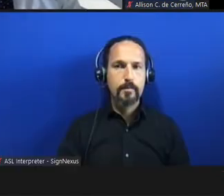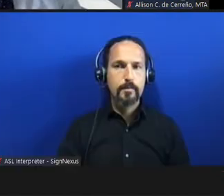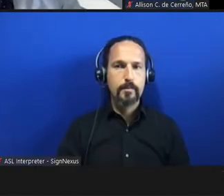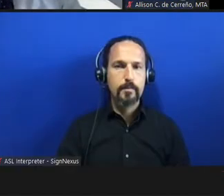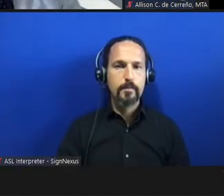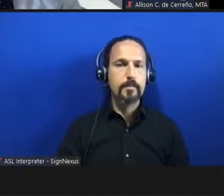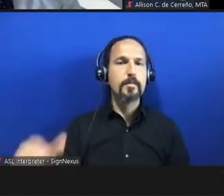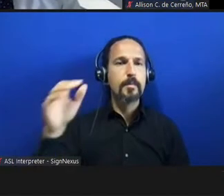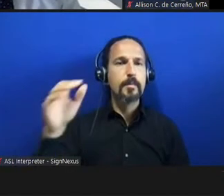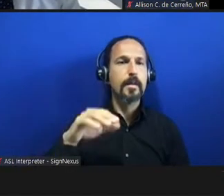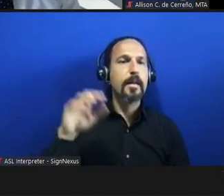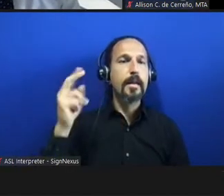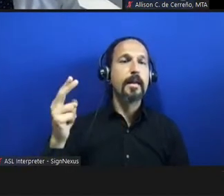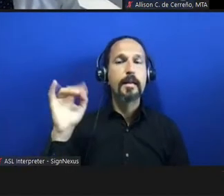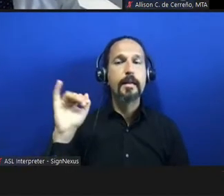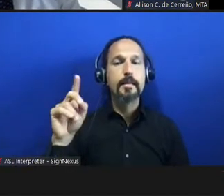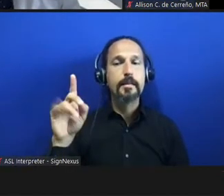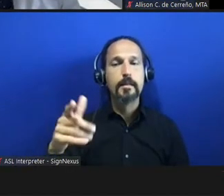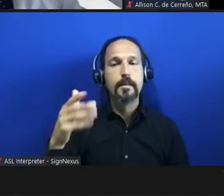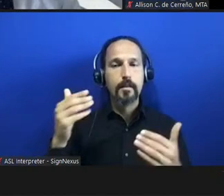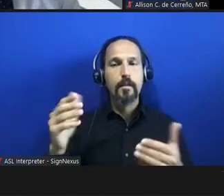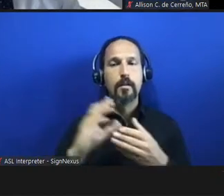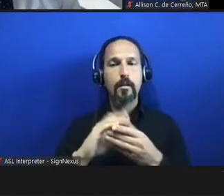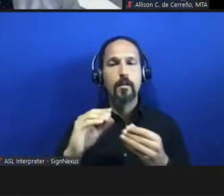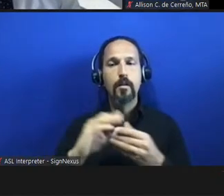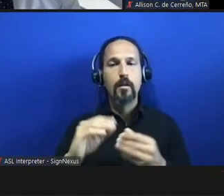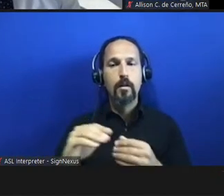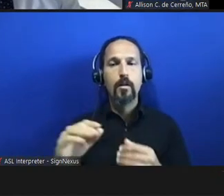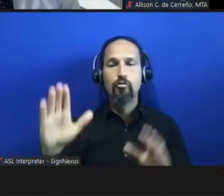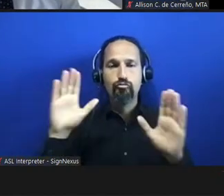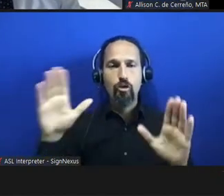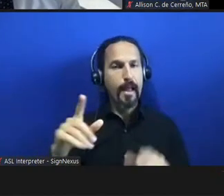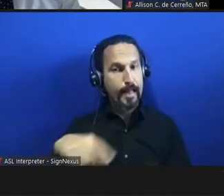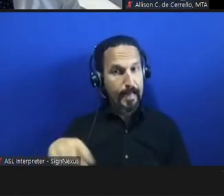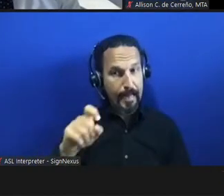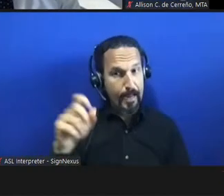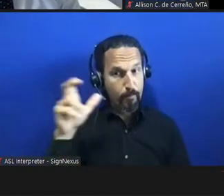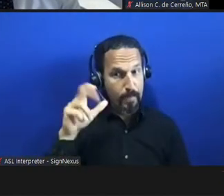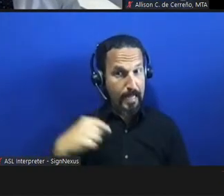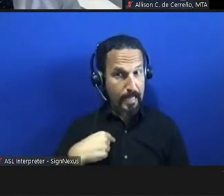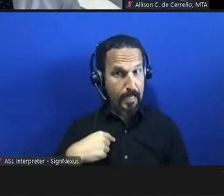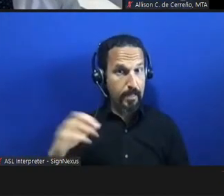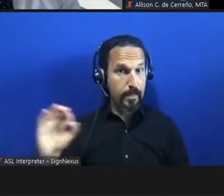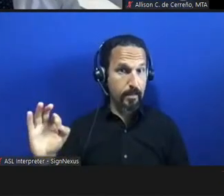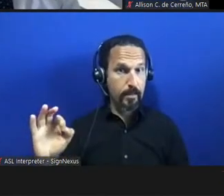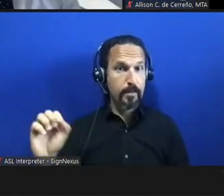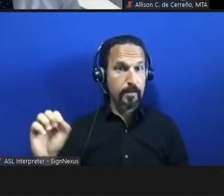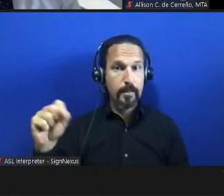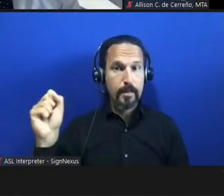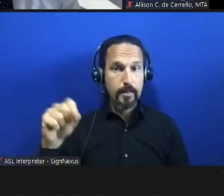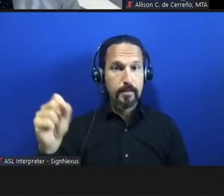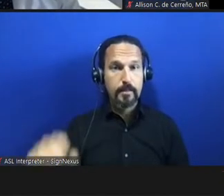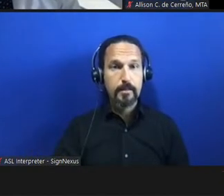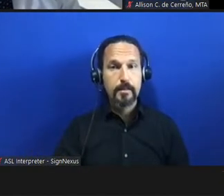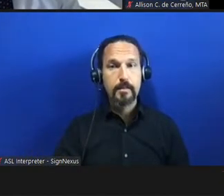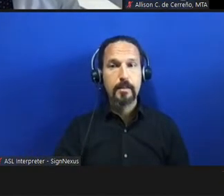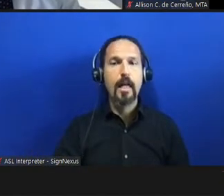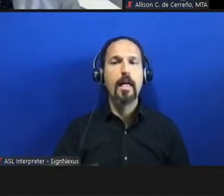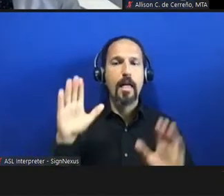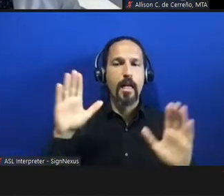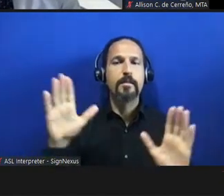Indy you may begin your remarks great can everybody hear me yes we can and